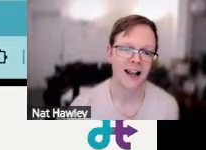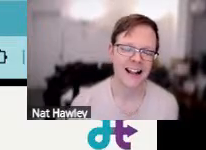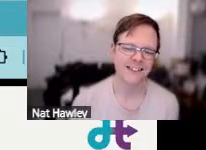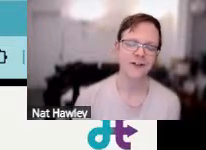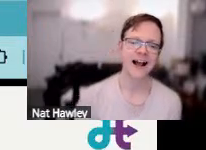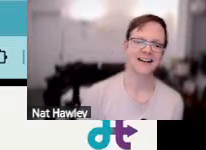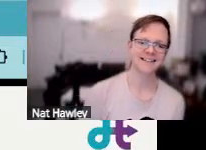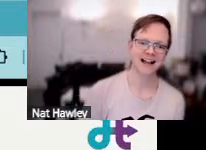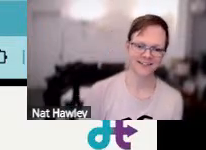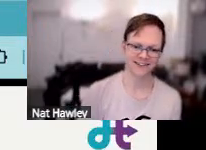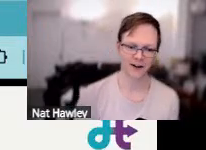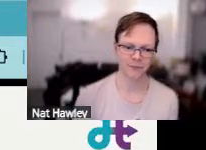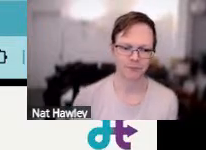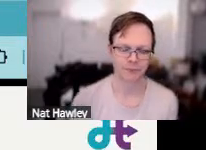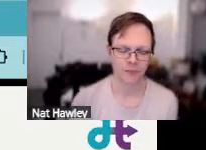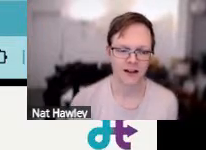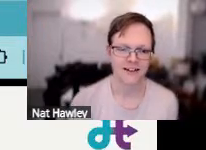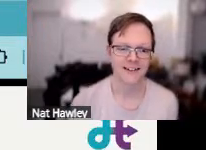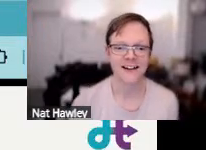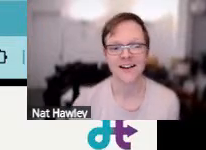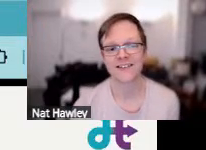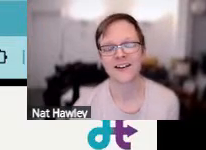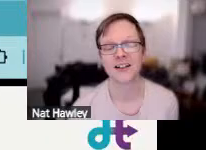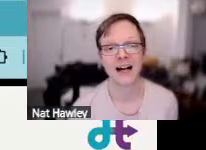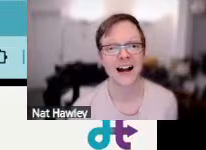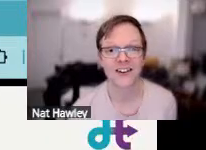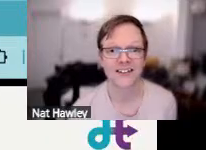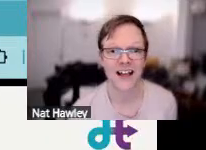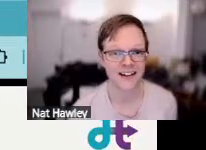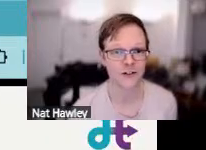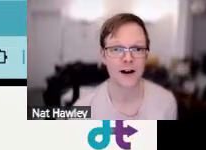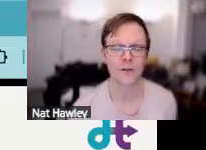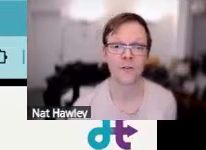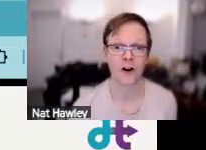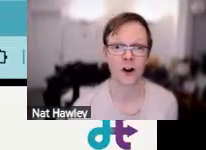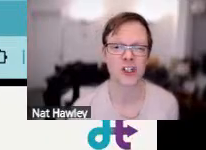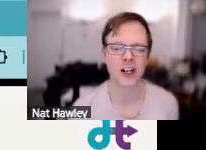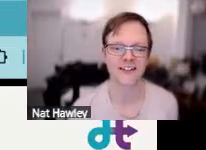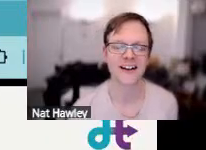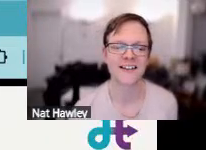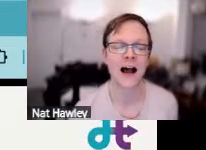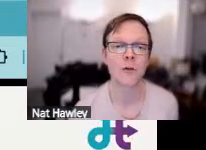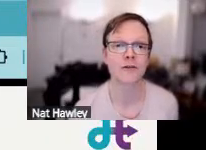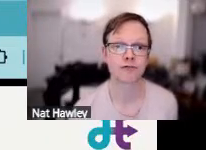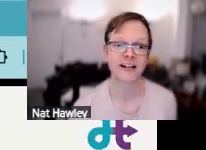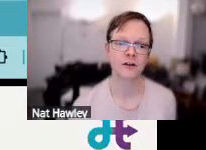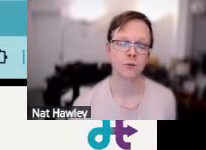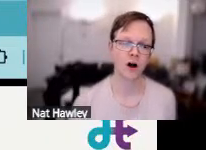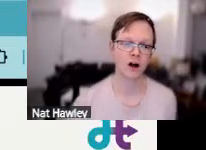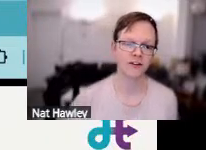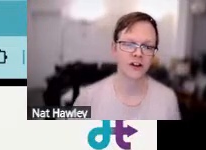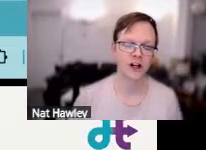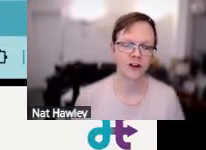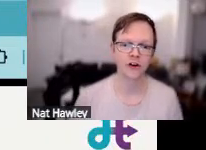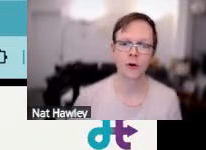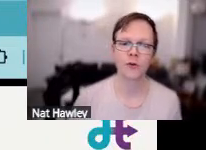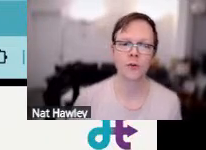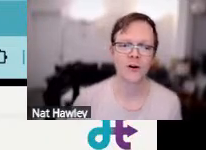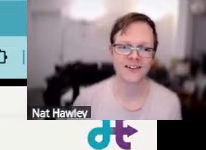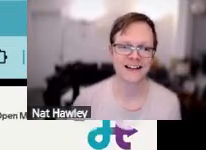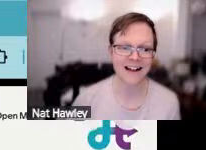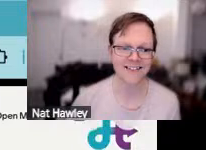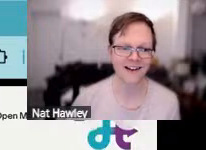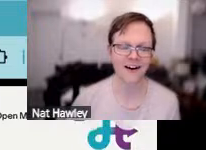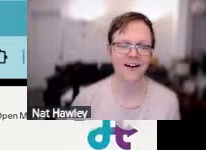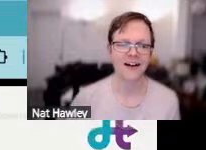So let's look at dyslexia. Dyslexia, as I said, is around phonologics. It's how we read words. So the